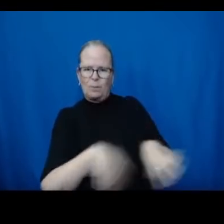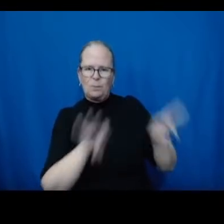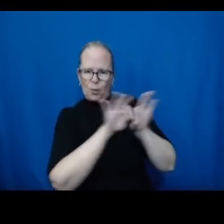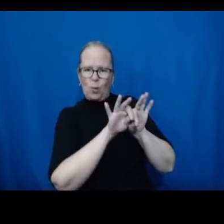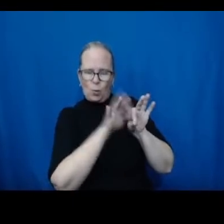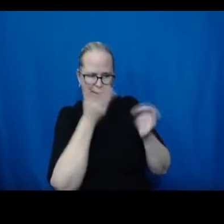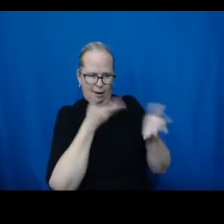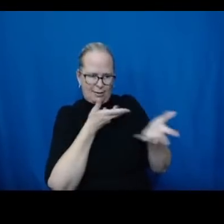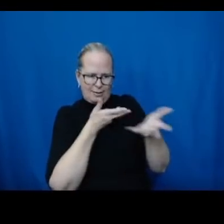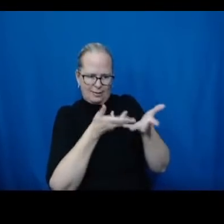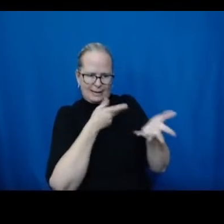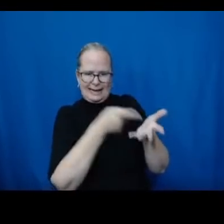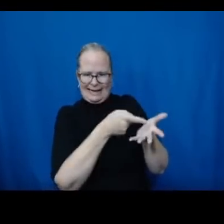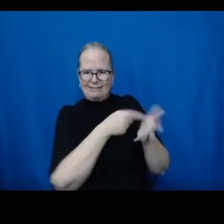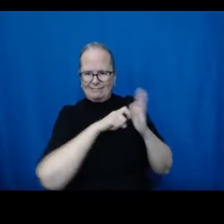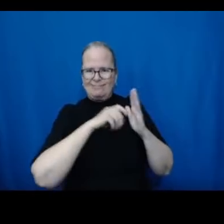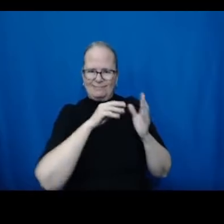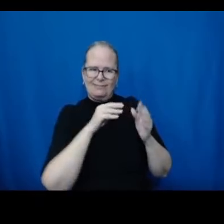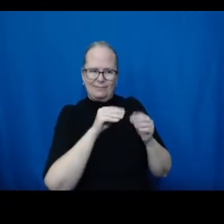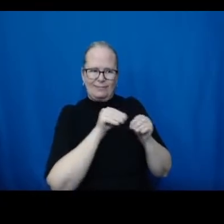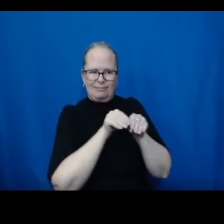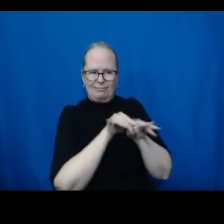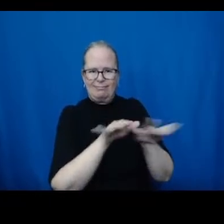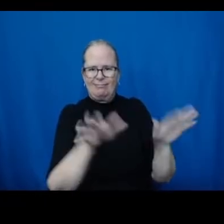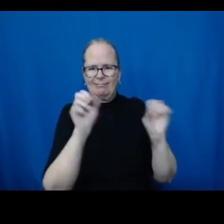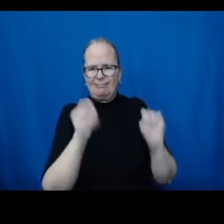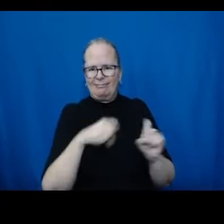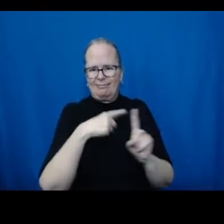Thank you all so very much.